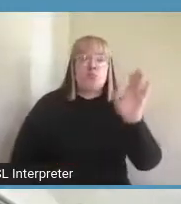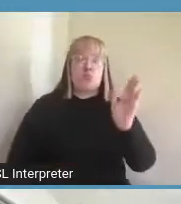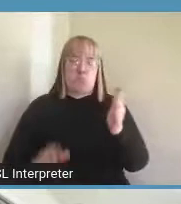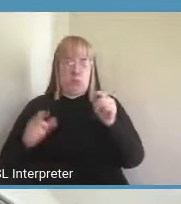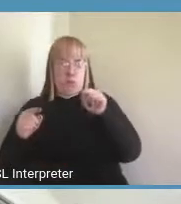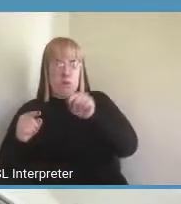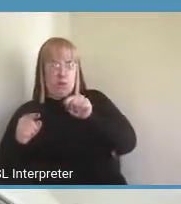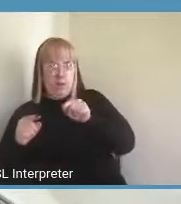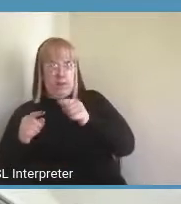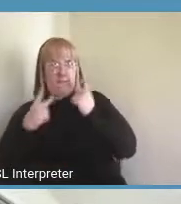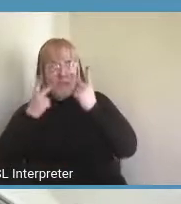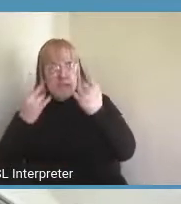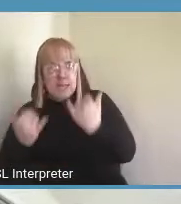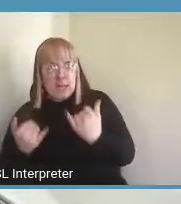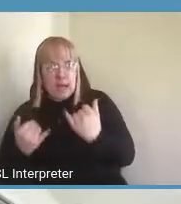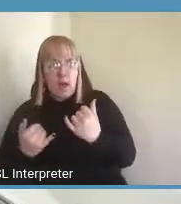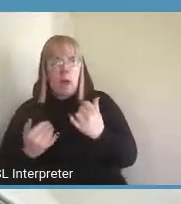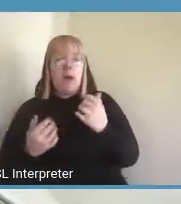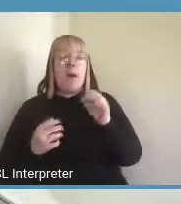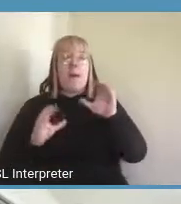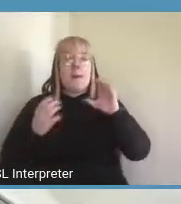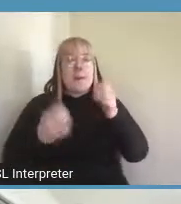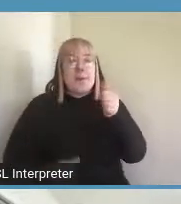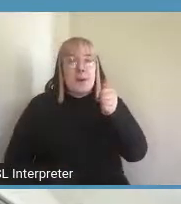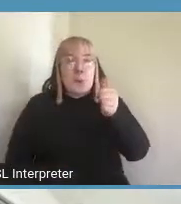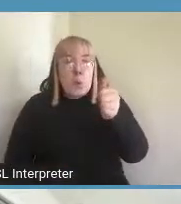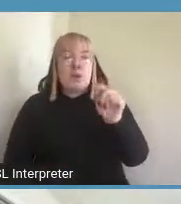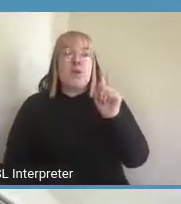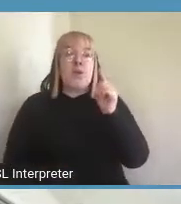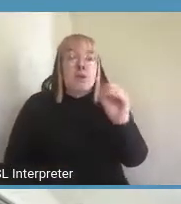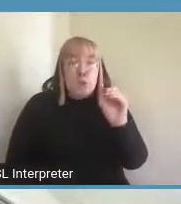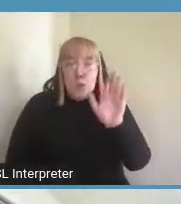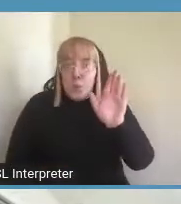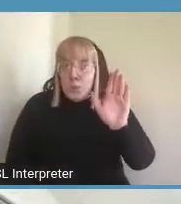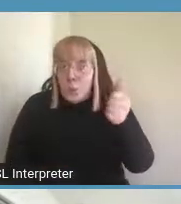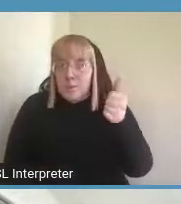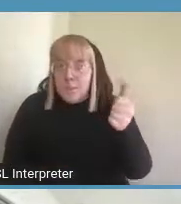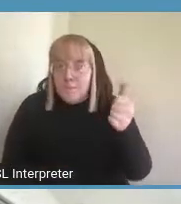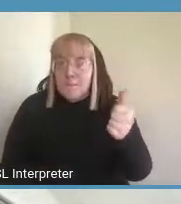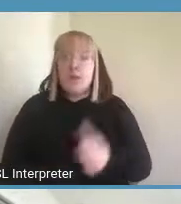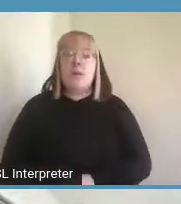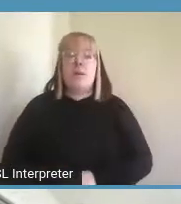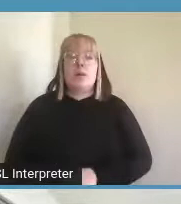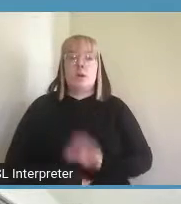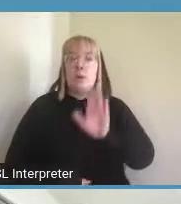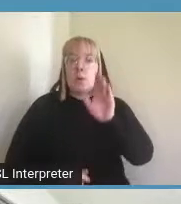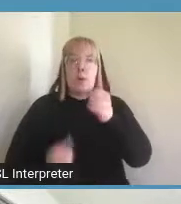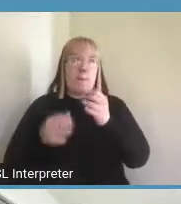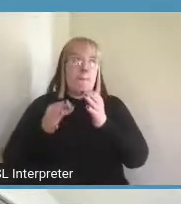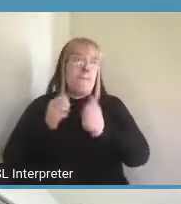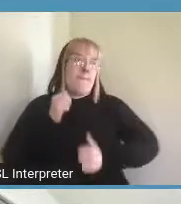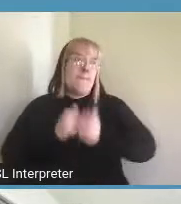Compare yourself to yourself. So you're your most important competitor. How are your